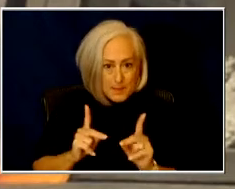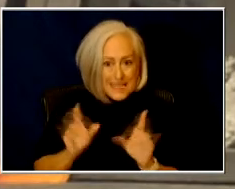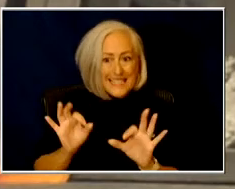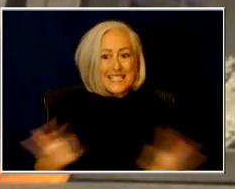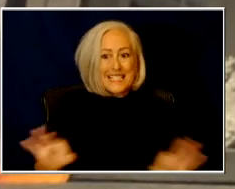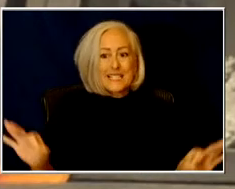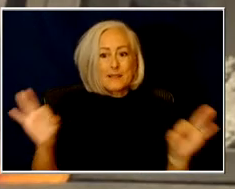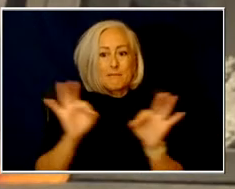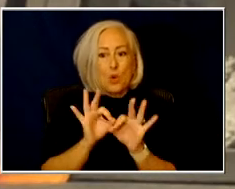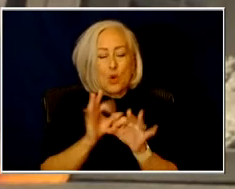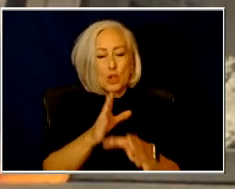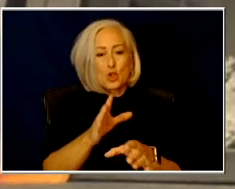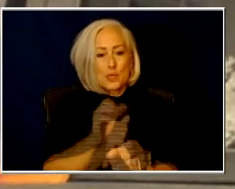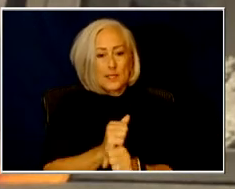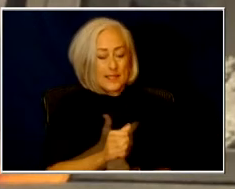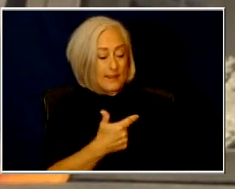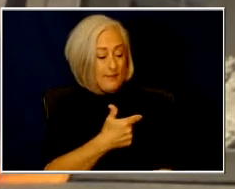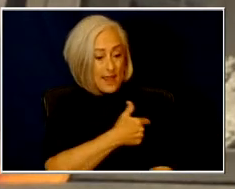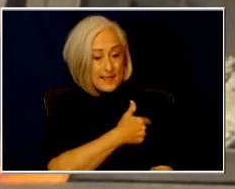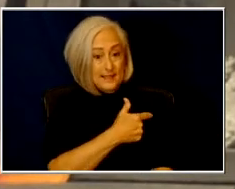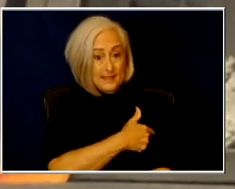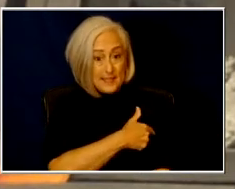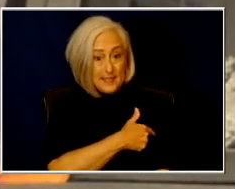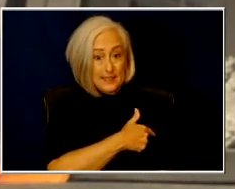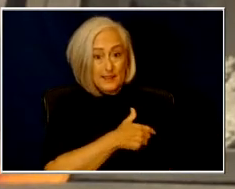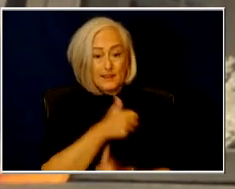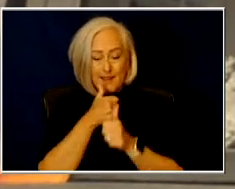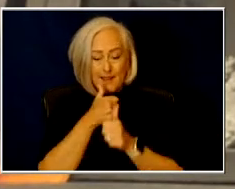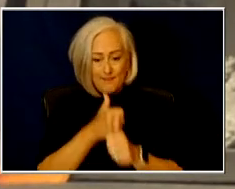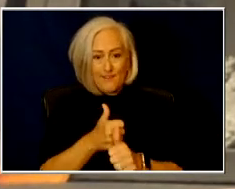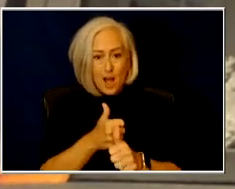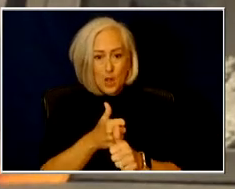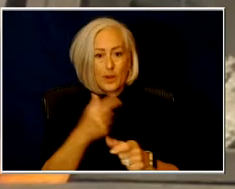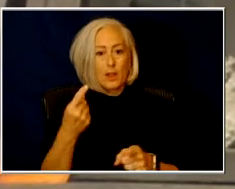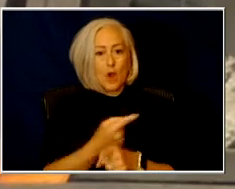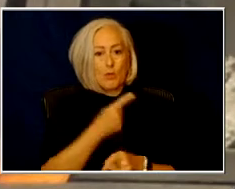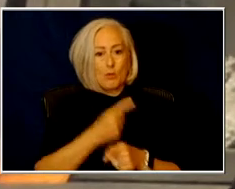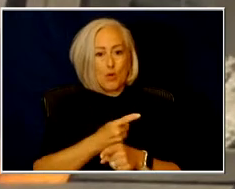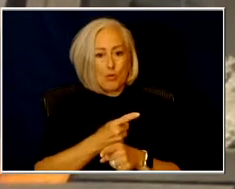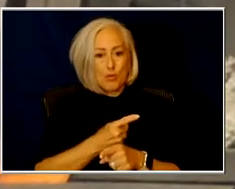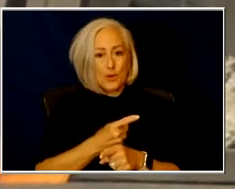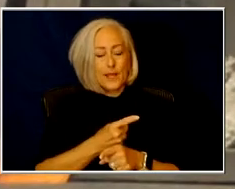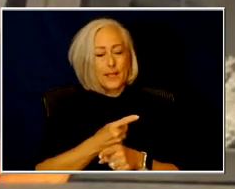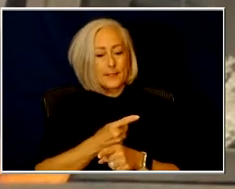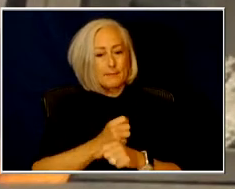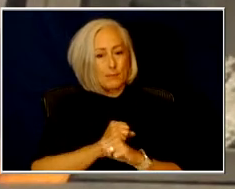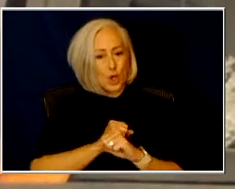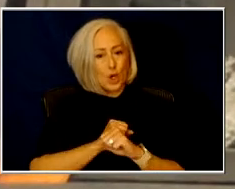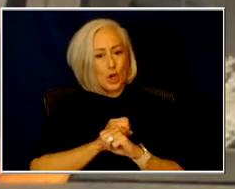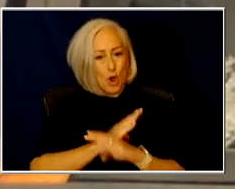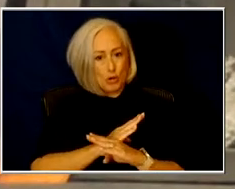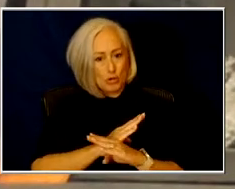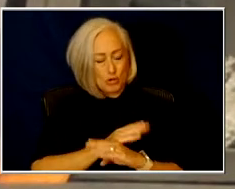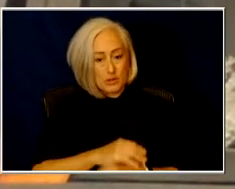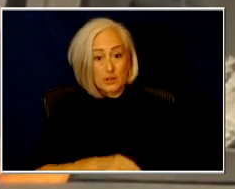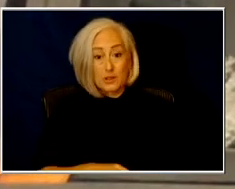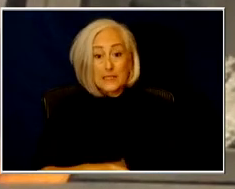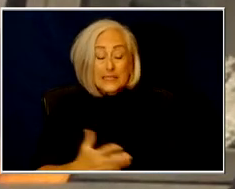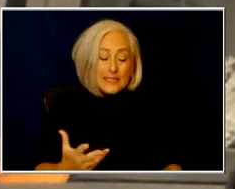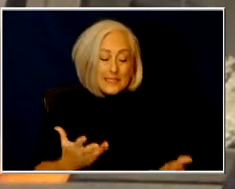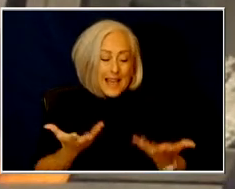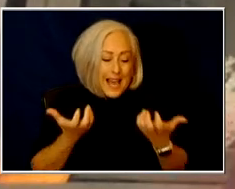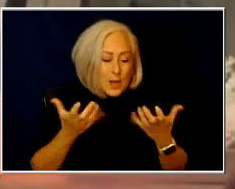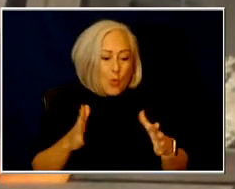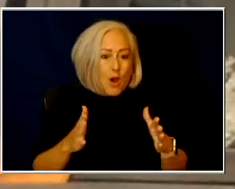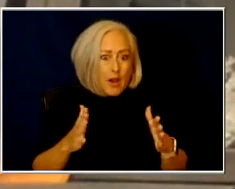vaccinated and taking appropriate precautions so again I don't want to be a Grinch the way I live my life is to say to